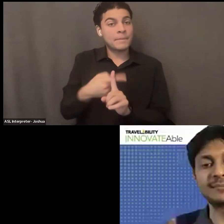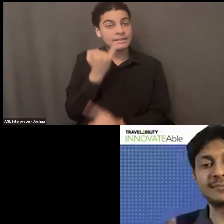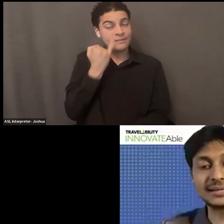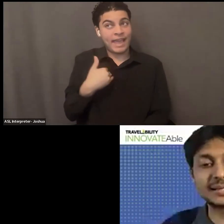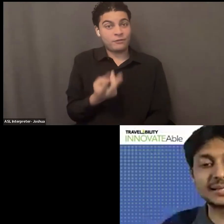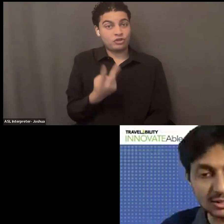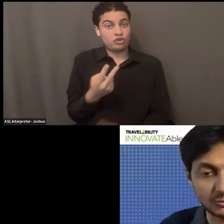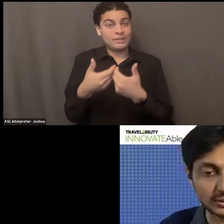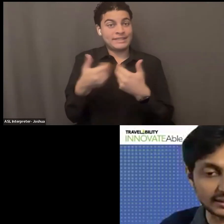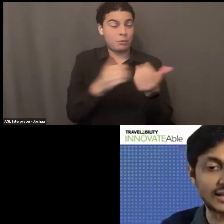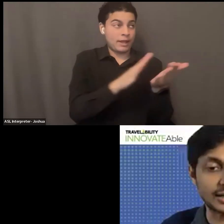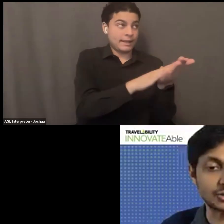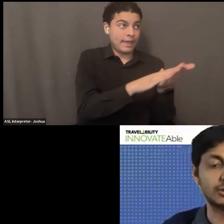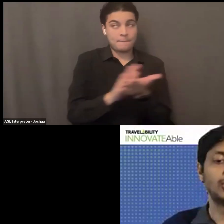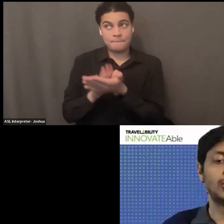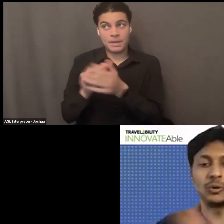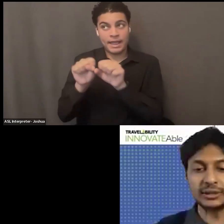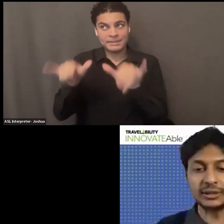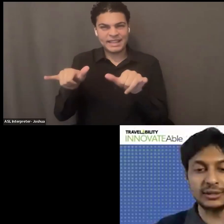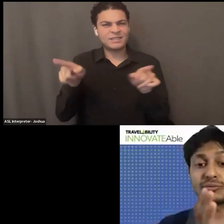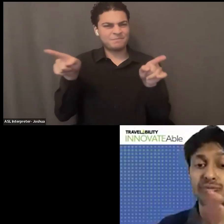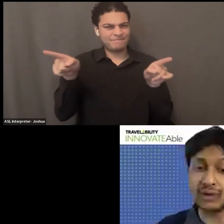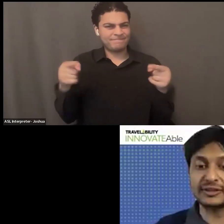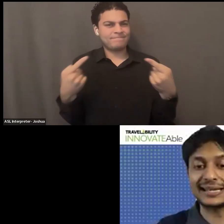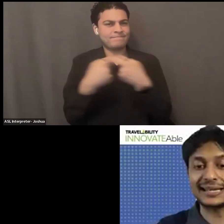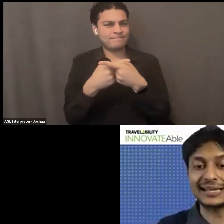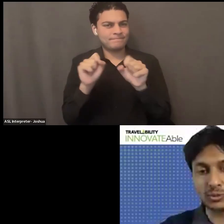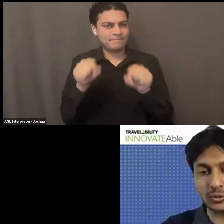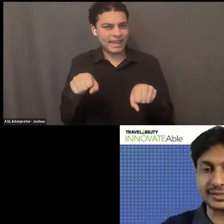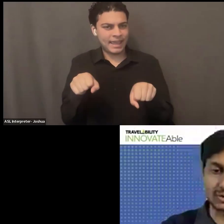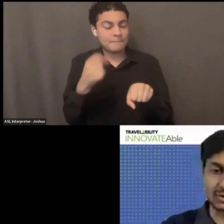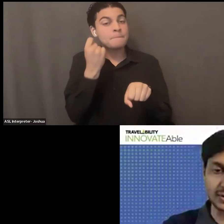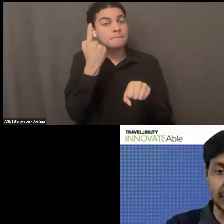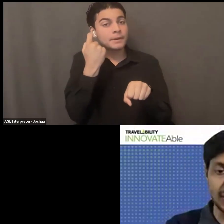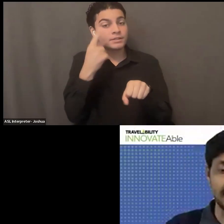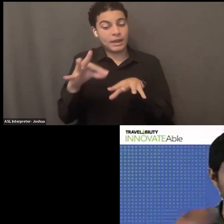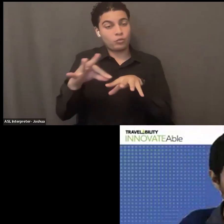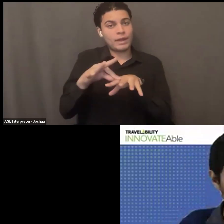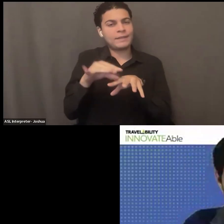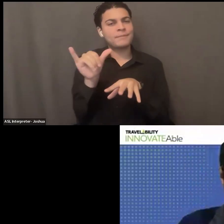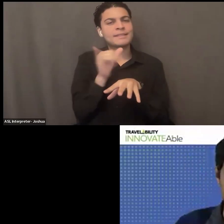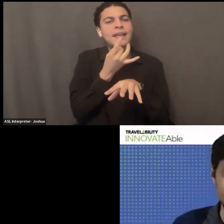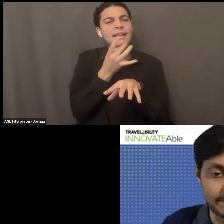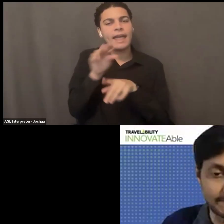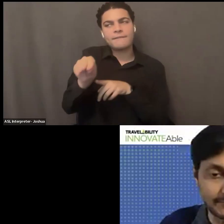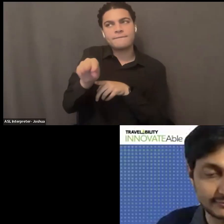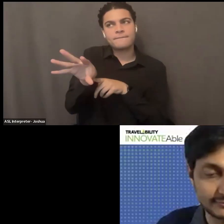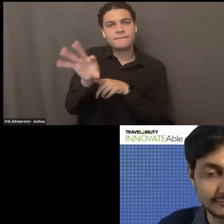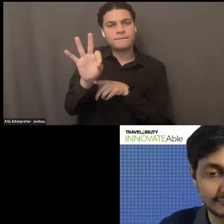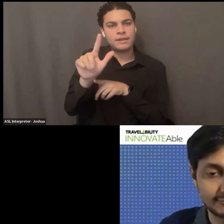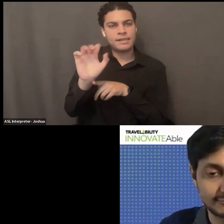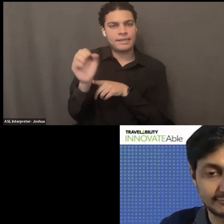Ring, it's been designed to be more like a flashlight. Only what you're roughly aimed towards turns on and off, and everything else stays the same.